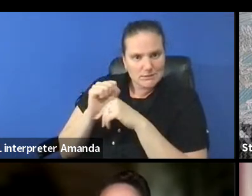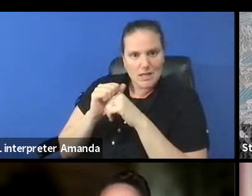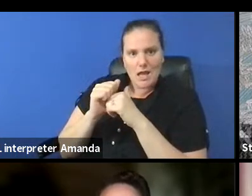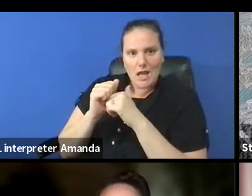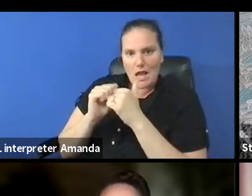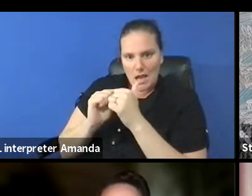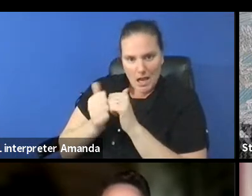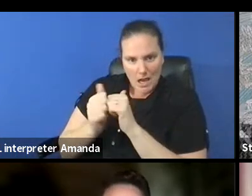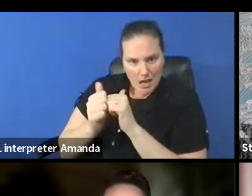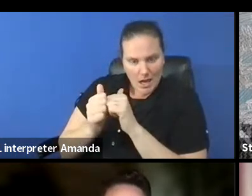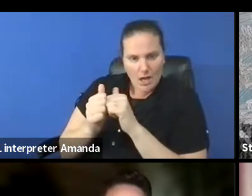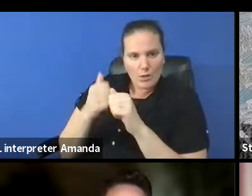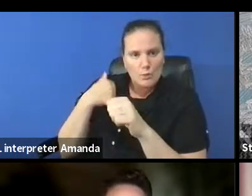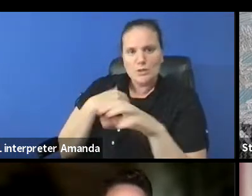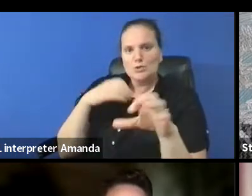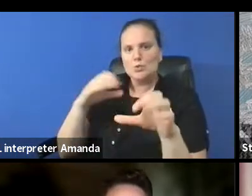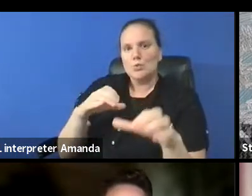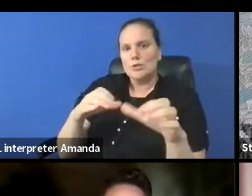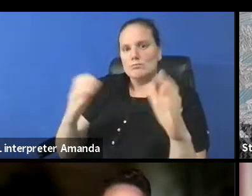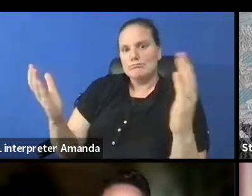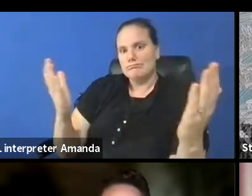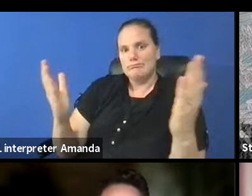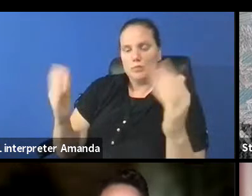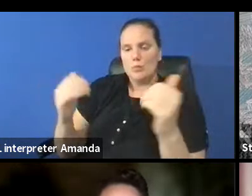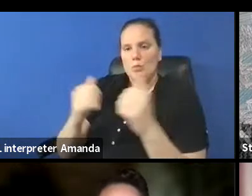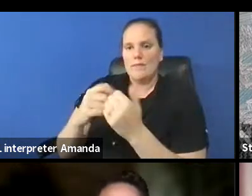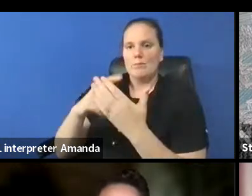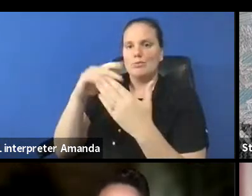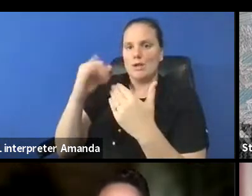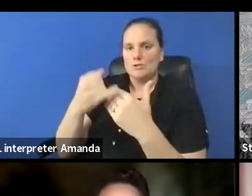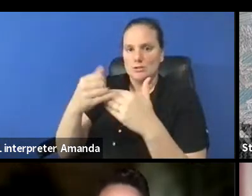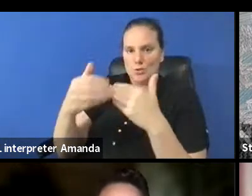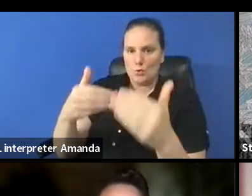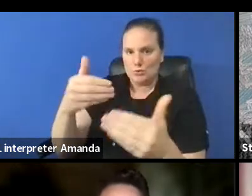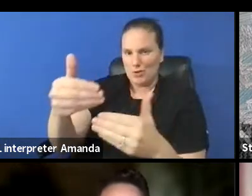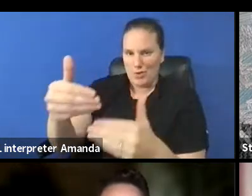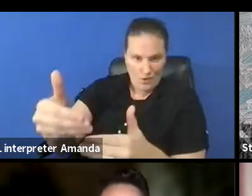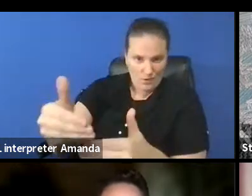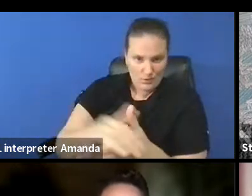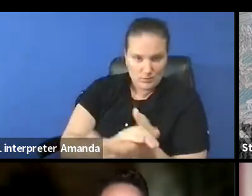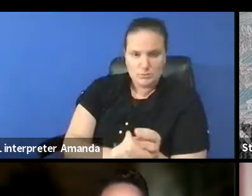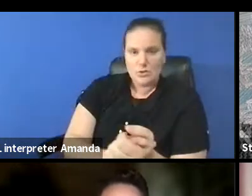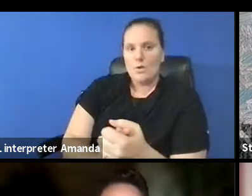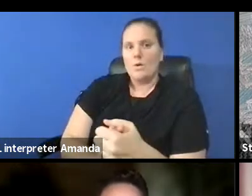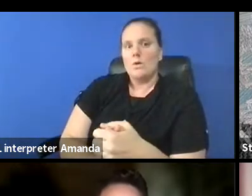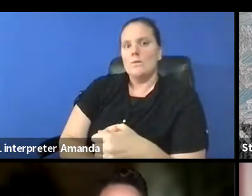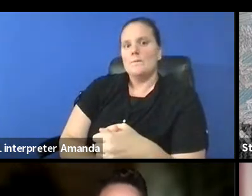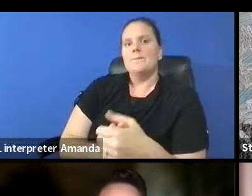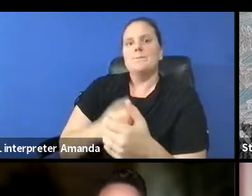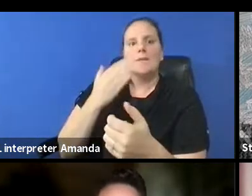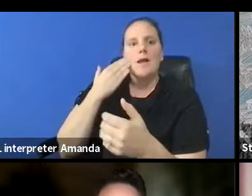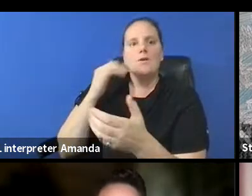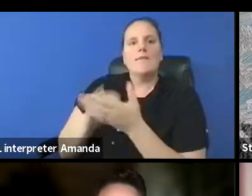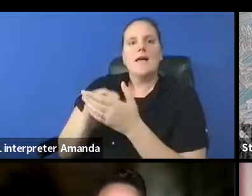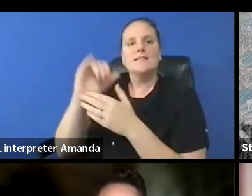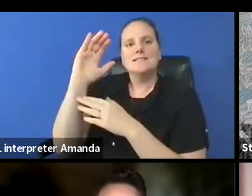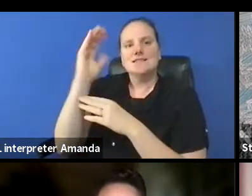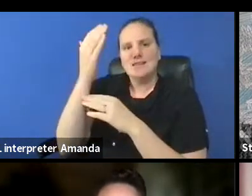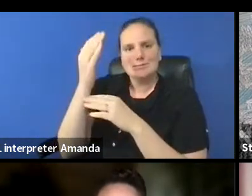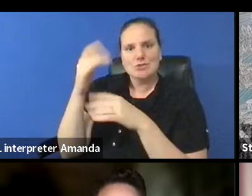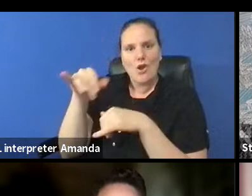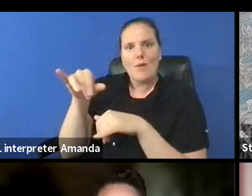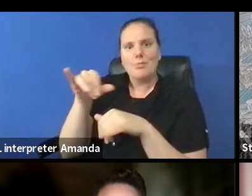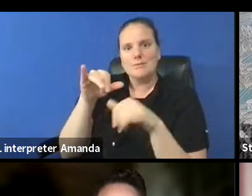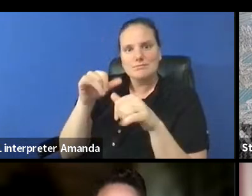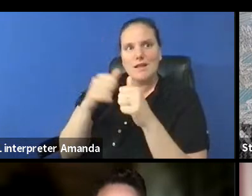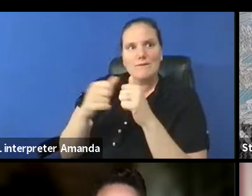are we doing against these as the project goes along. So I don't know. It just seems that was a common thread that everybody